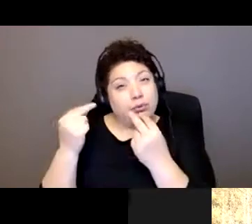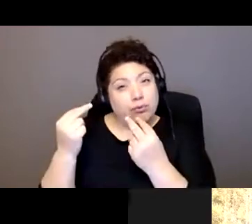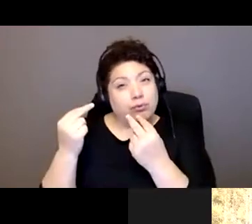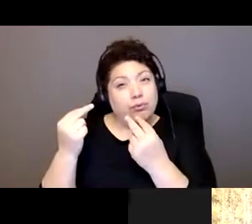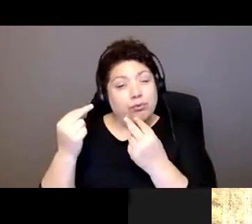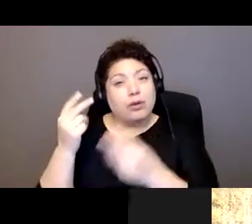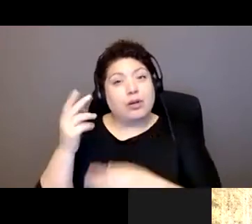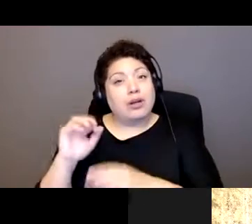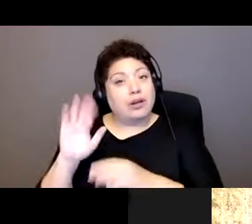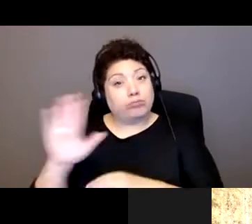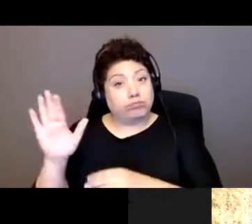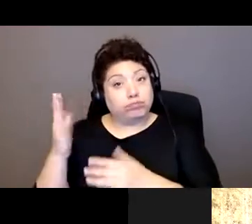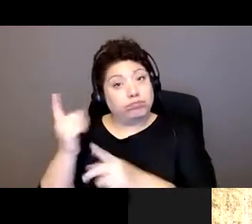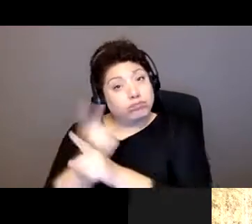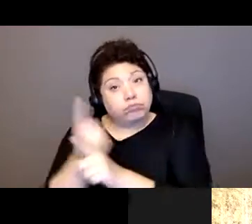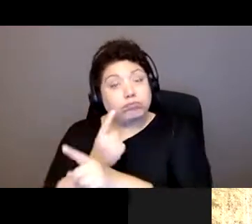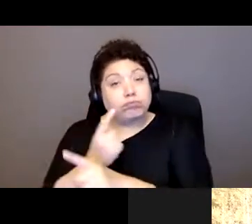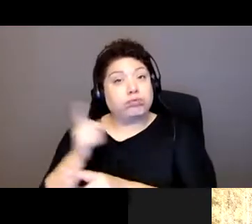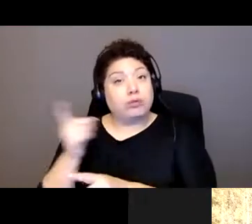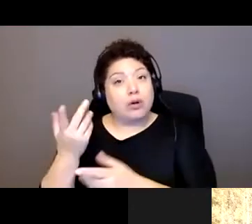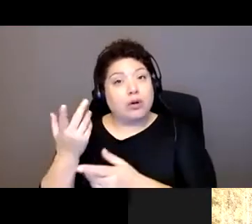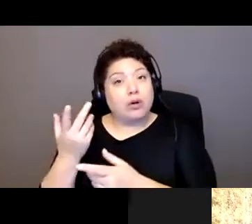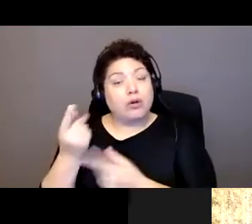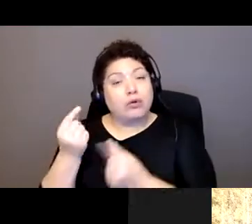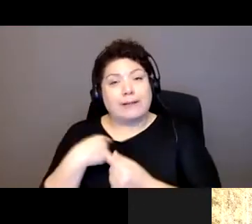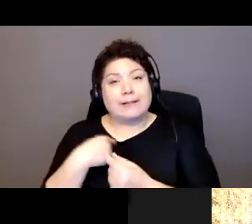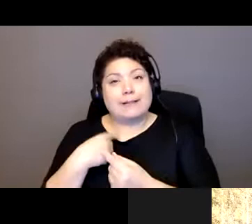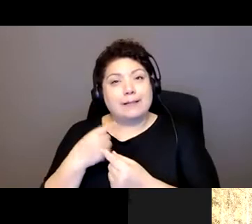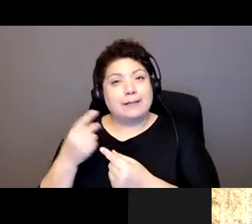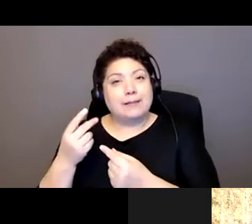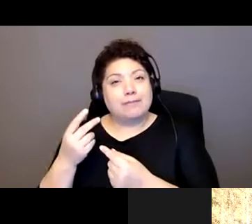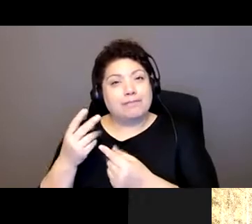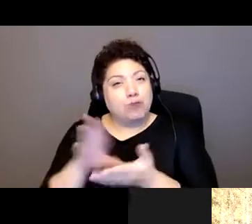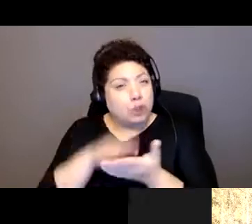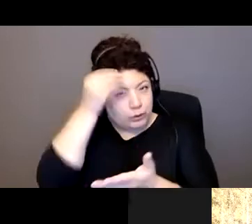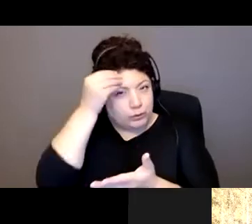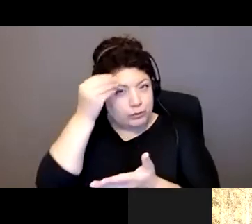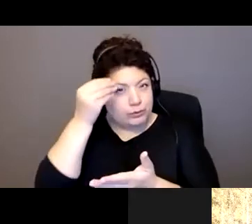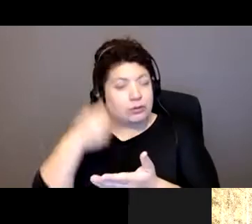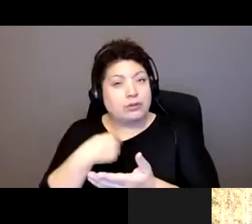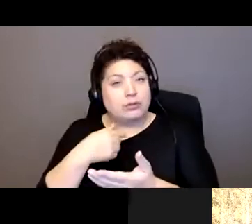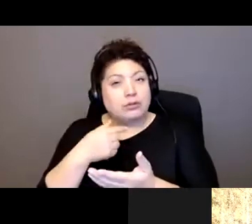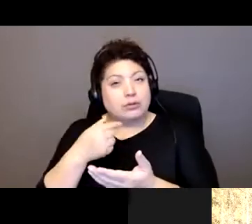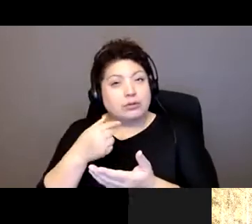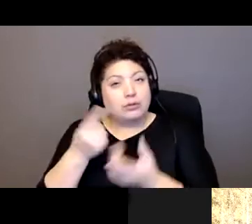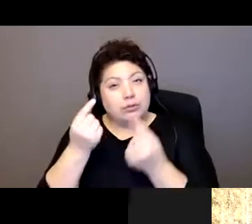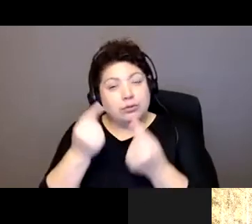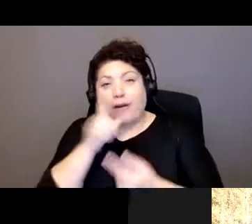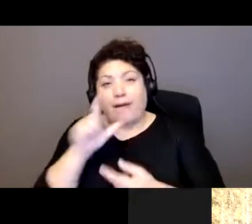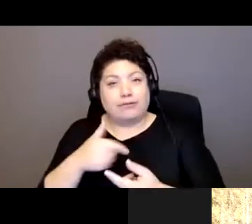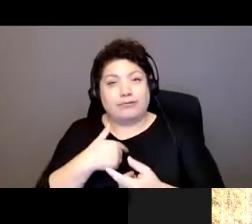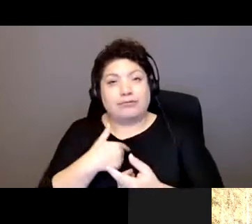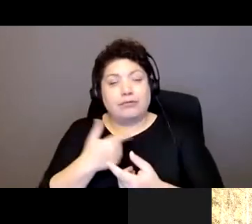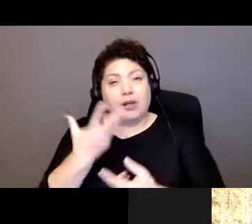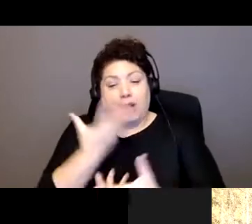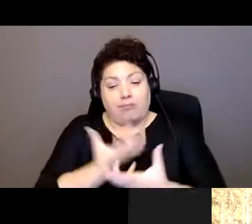me. I create something out of it so I don't have to burden those feelings in my